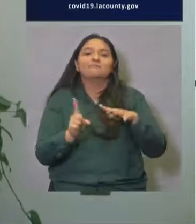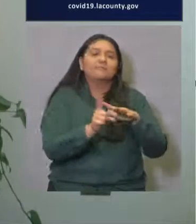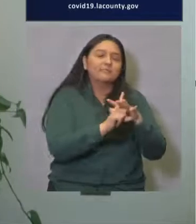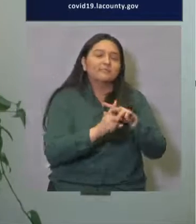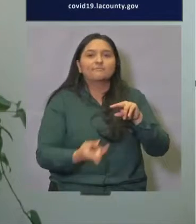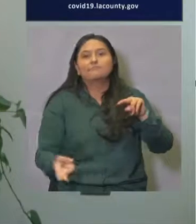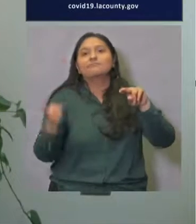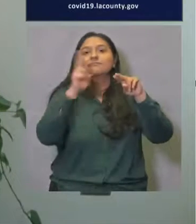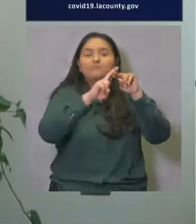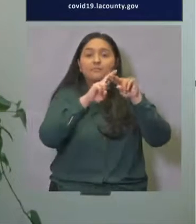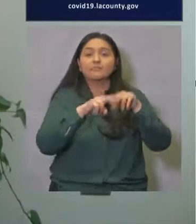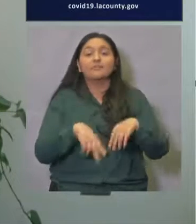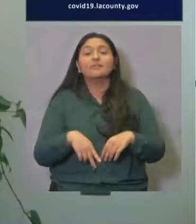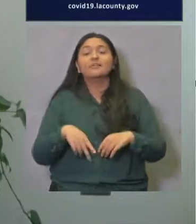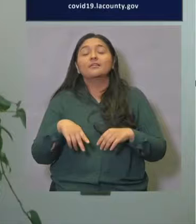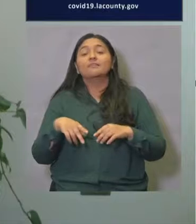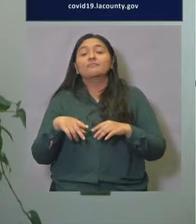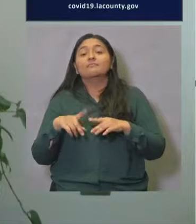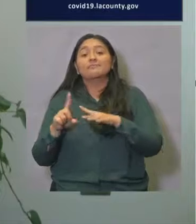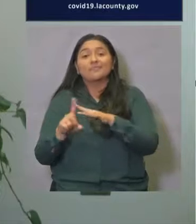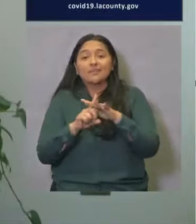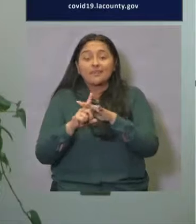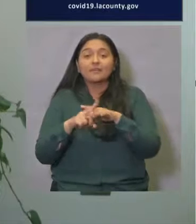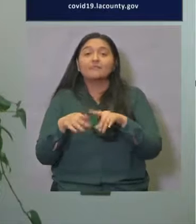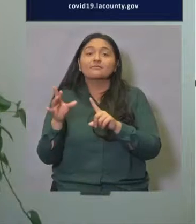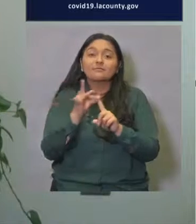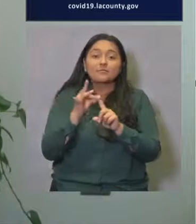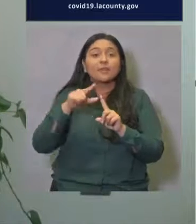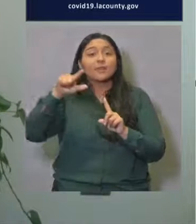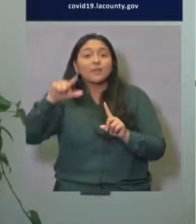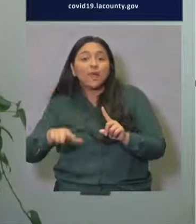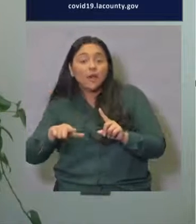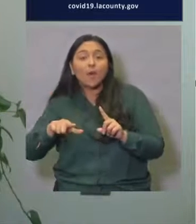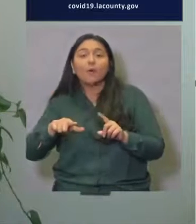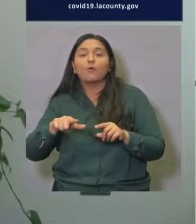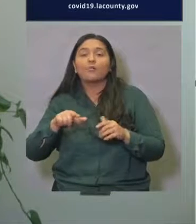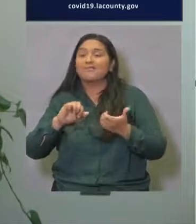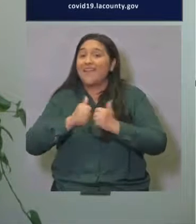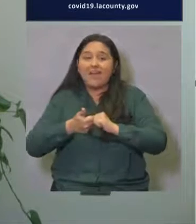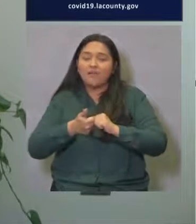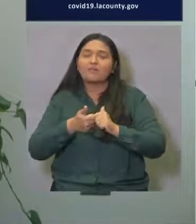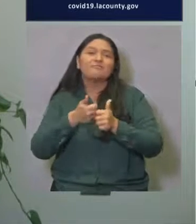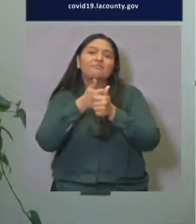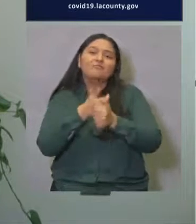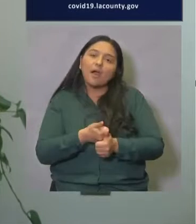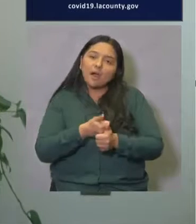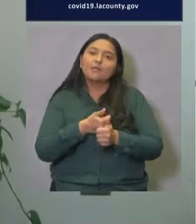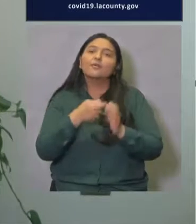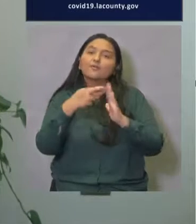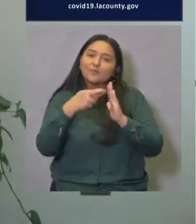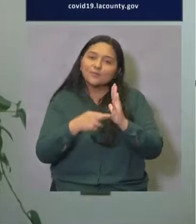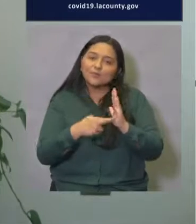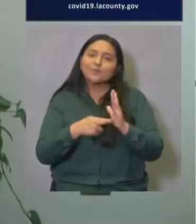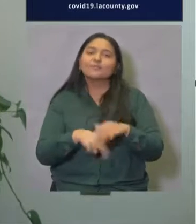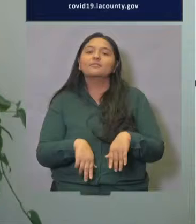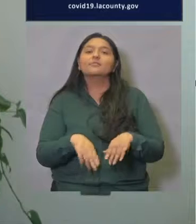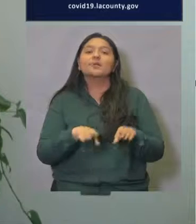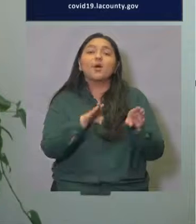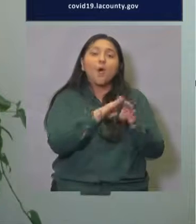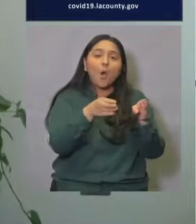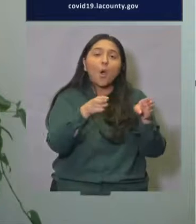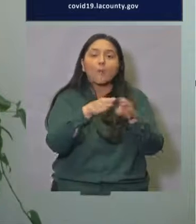we keep case numbers down and transmission down is to really follow all the rules, go slow on the reopenings,